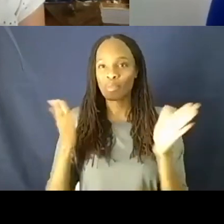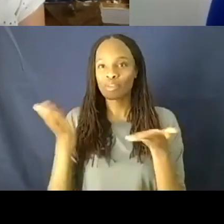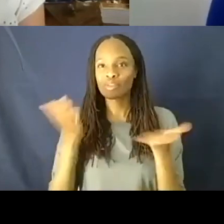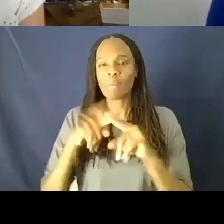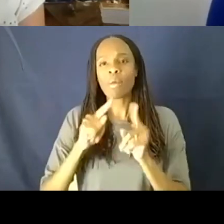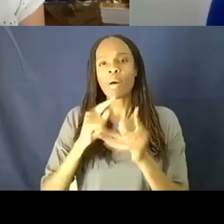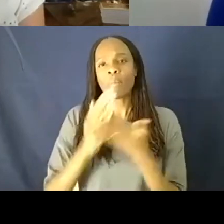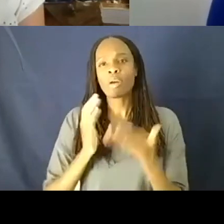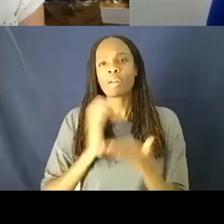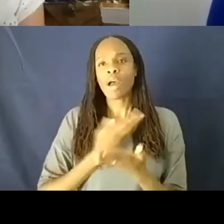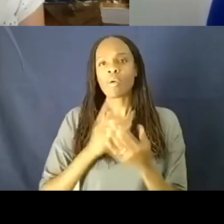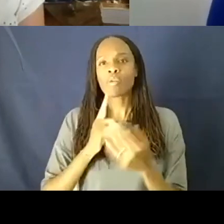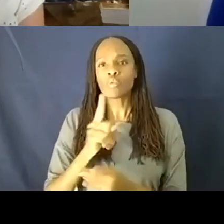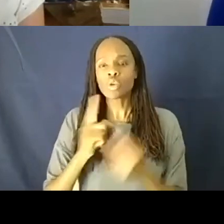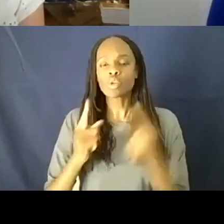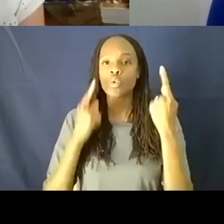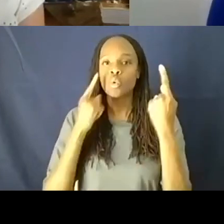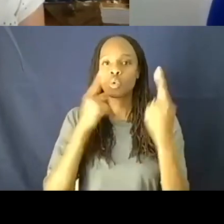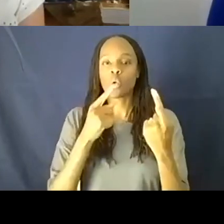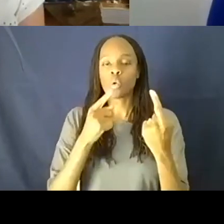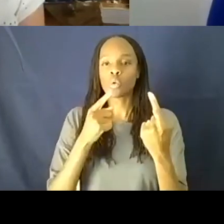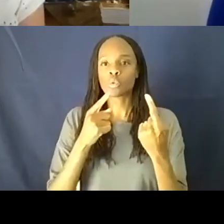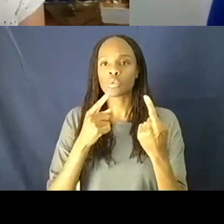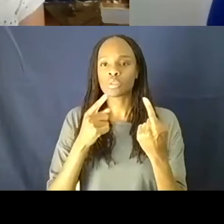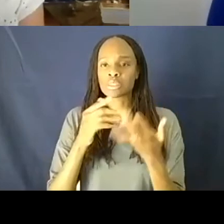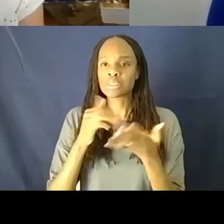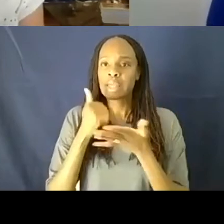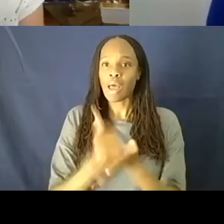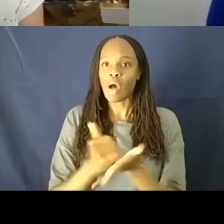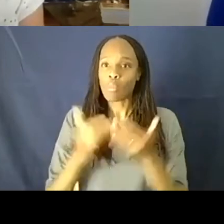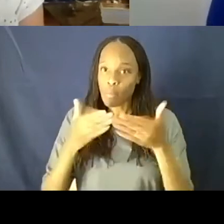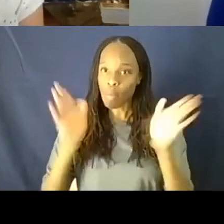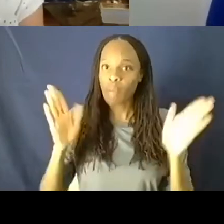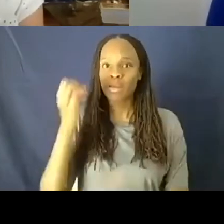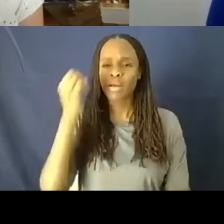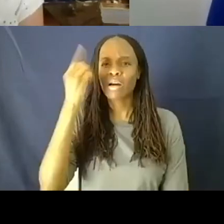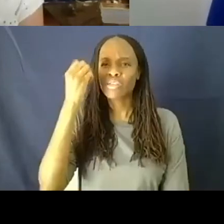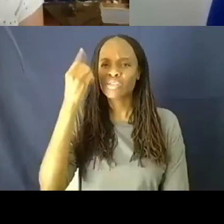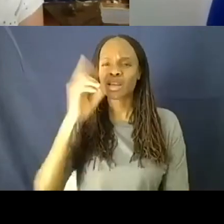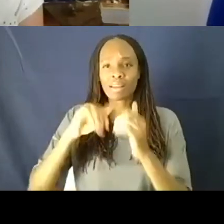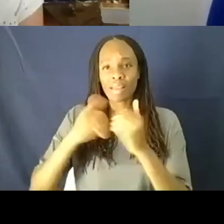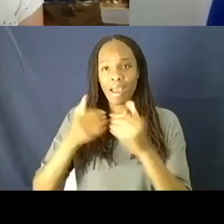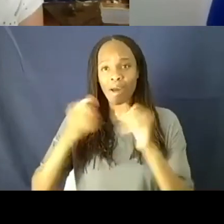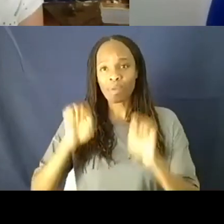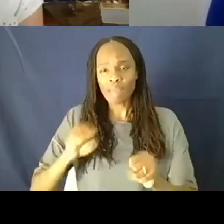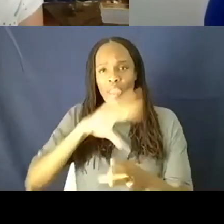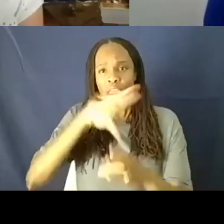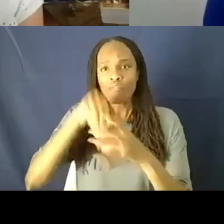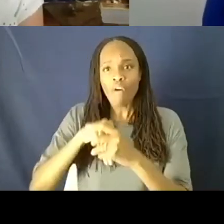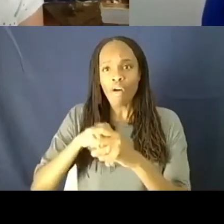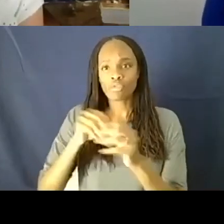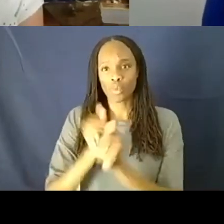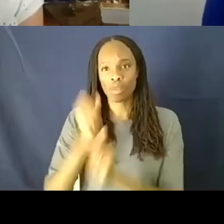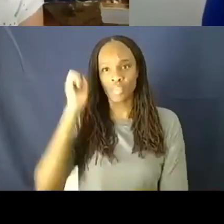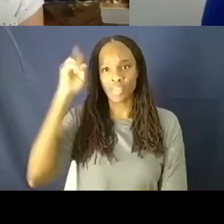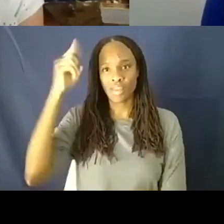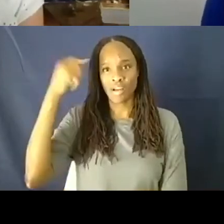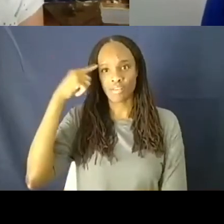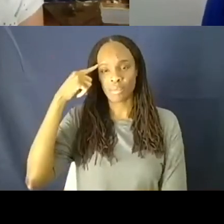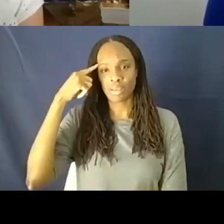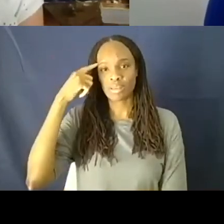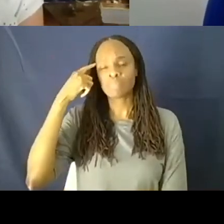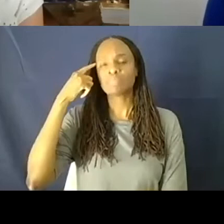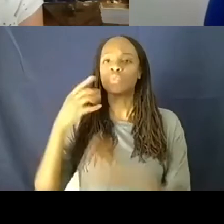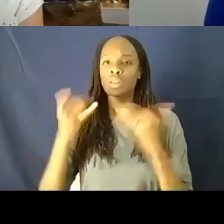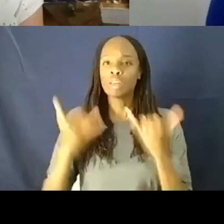help the public, understand how that you can be involved with your government. And so now I've asked these panelists if they